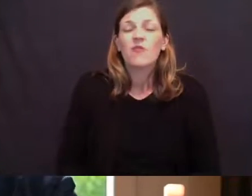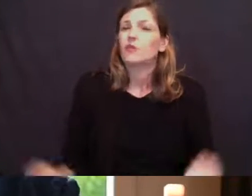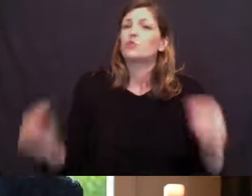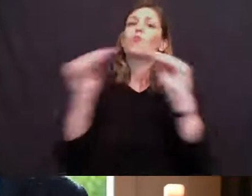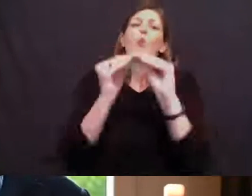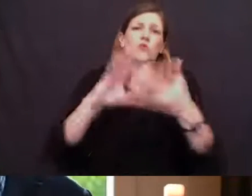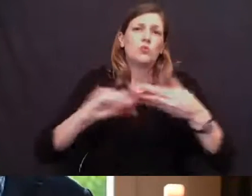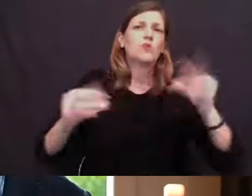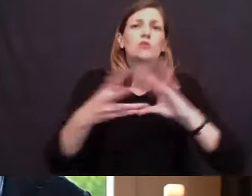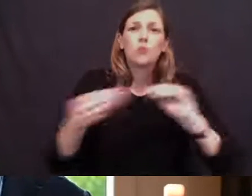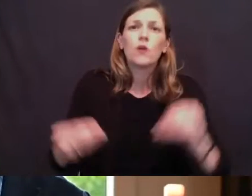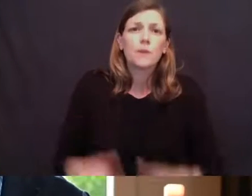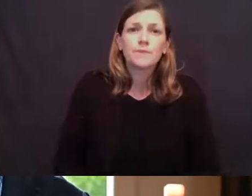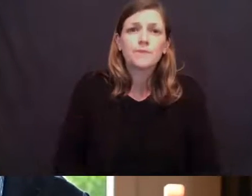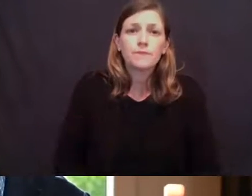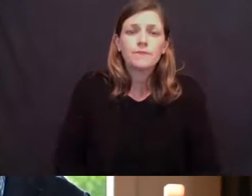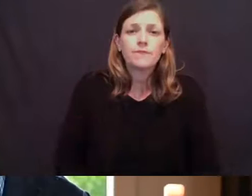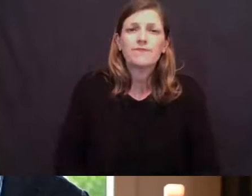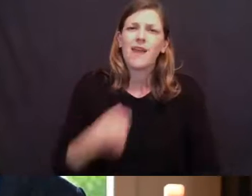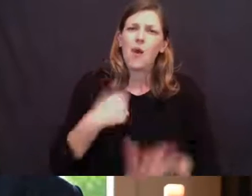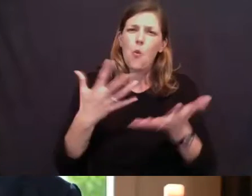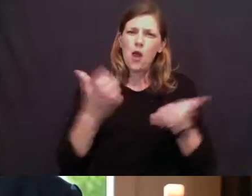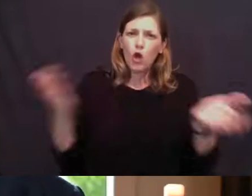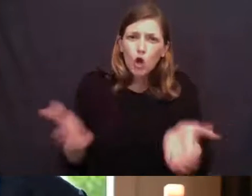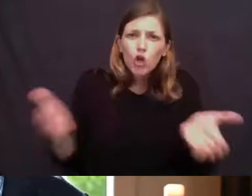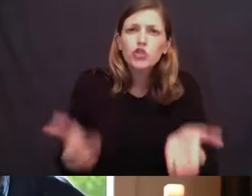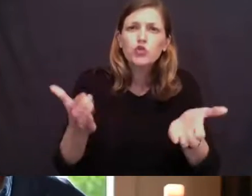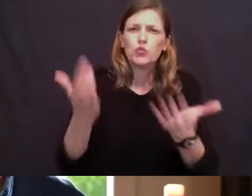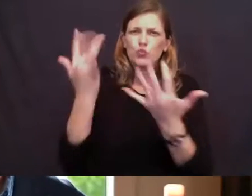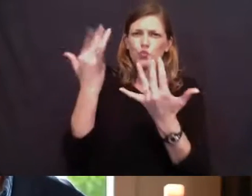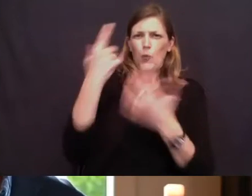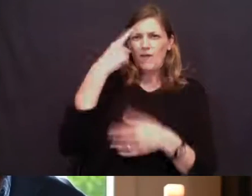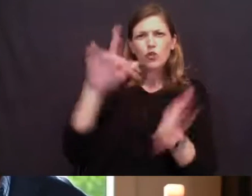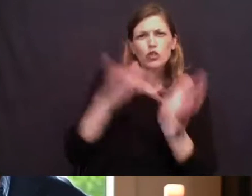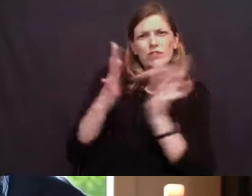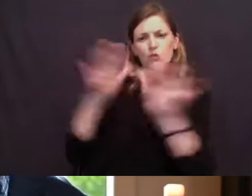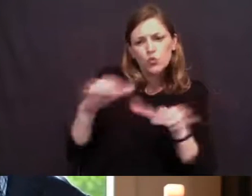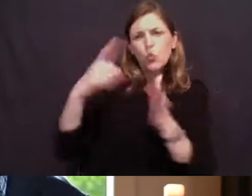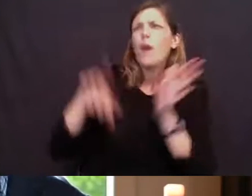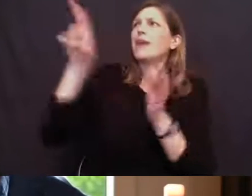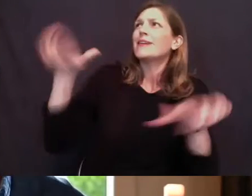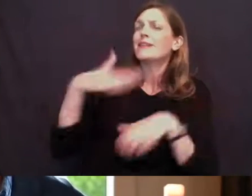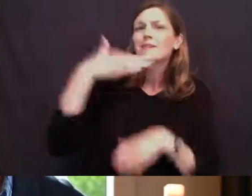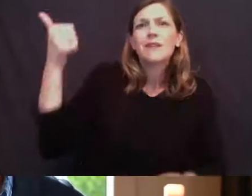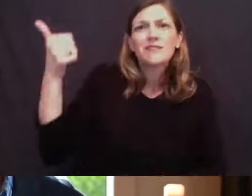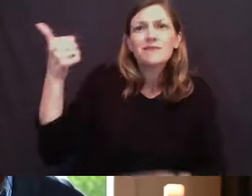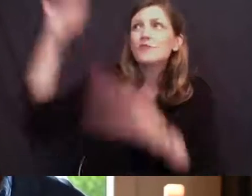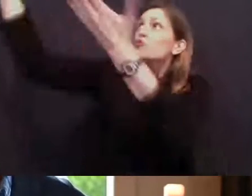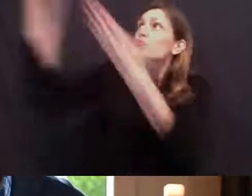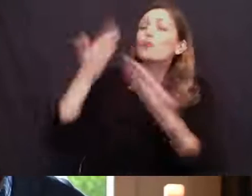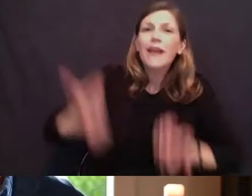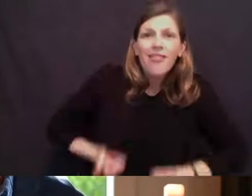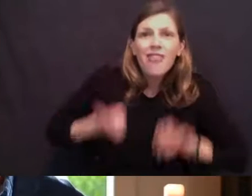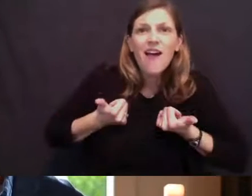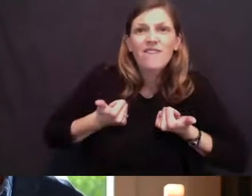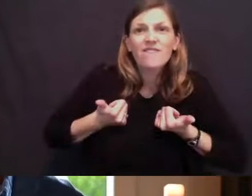story. Can I encourage you to wait for Jesus to do what he does best? And that is to bring life to